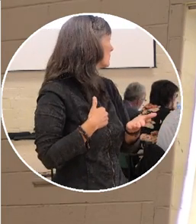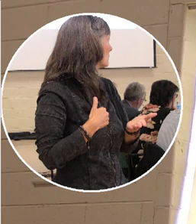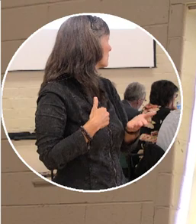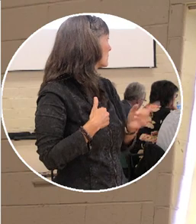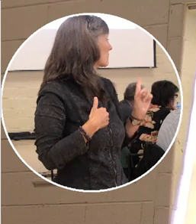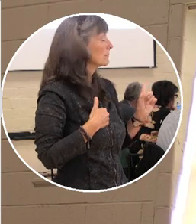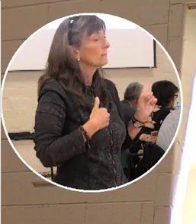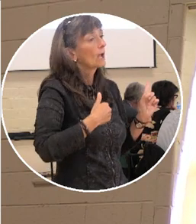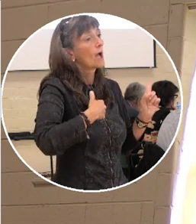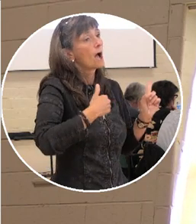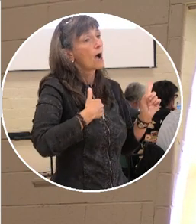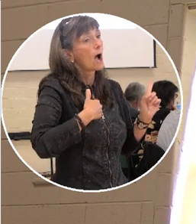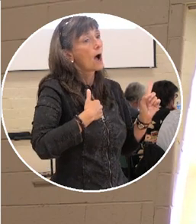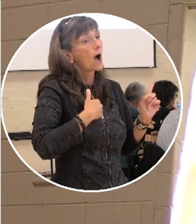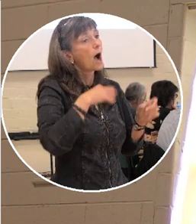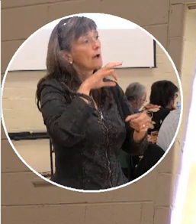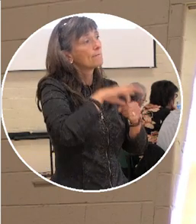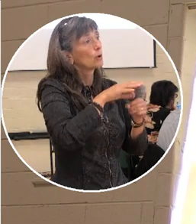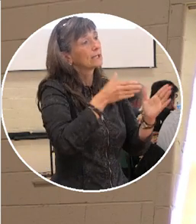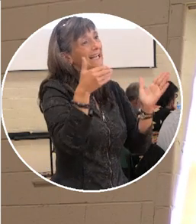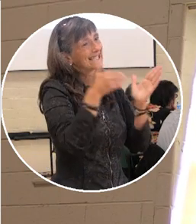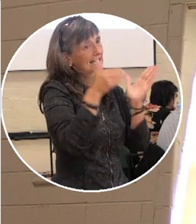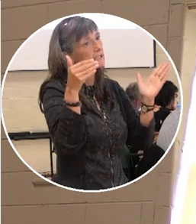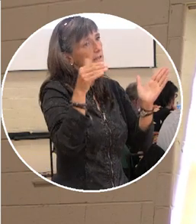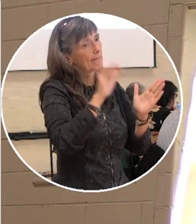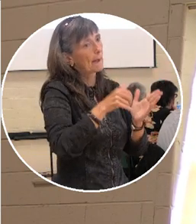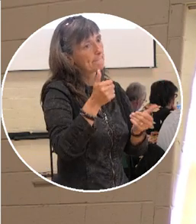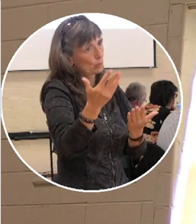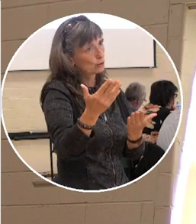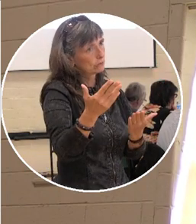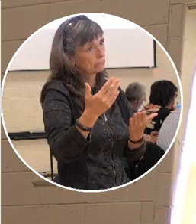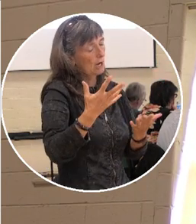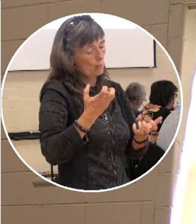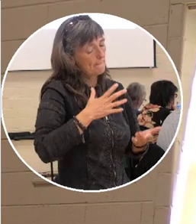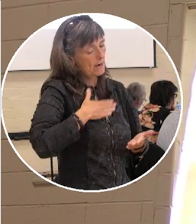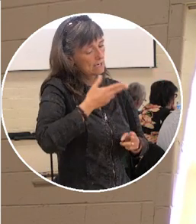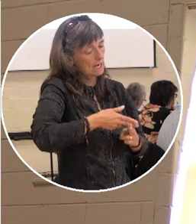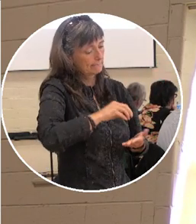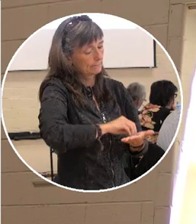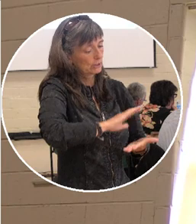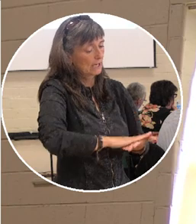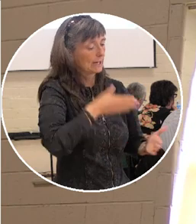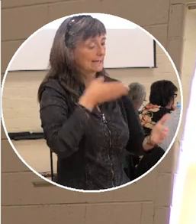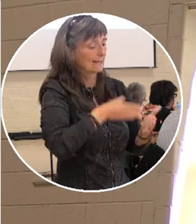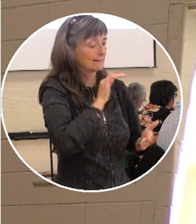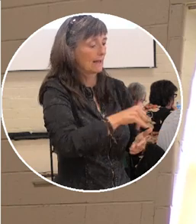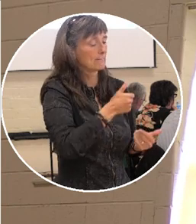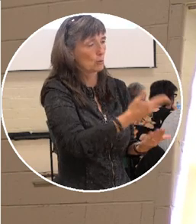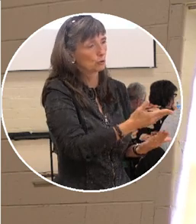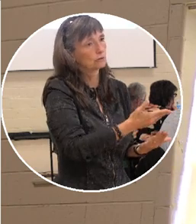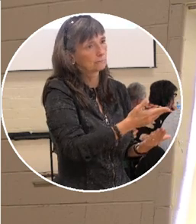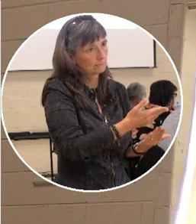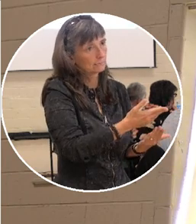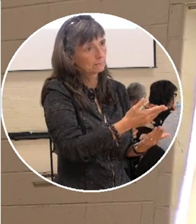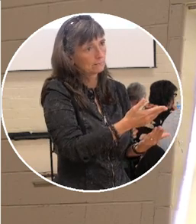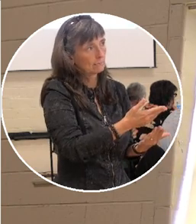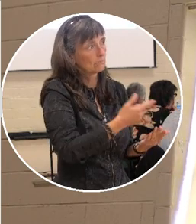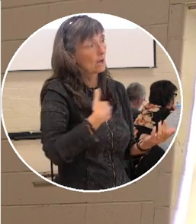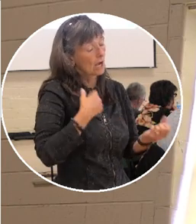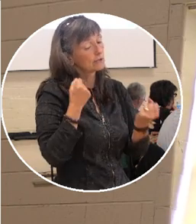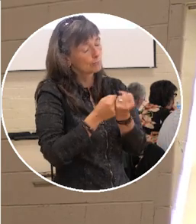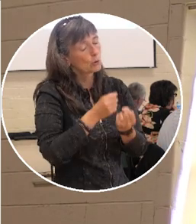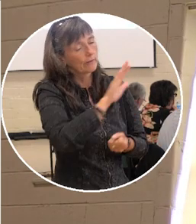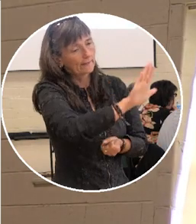I voted against that motion. I'd like to be identified as voting. I'd like to be identified as well as having voted against that motion, and I supported the